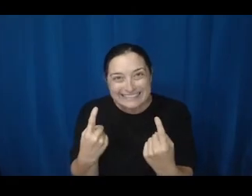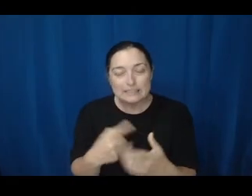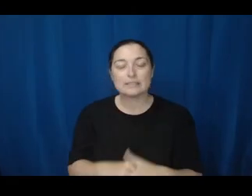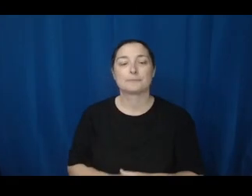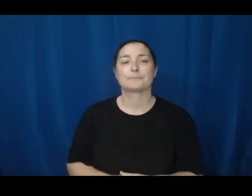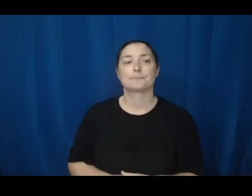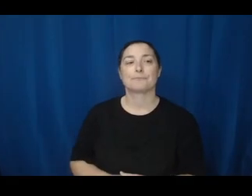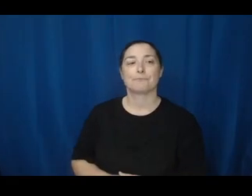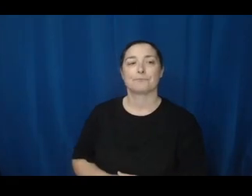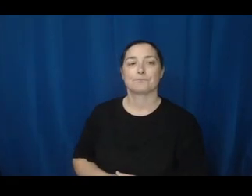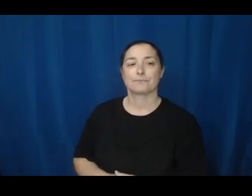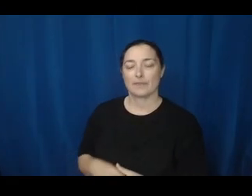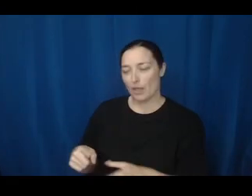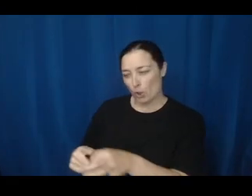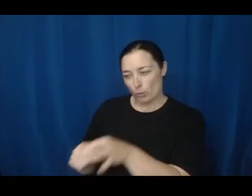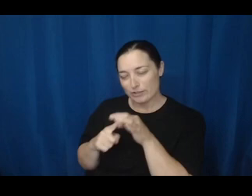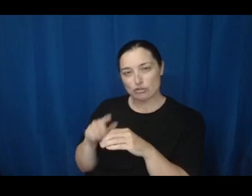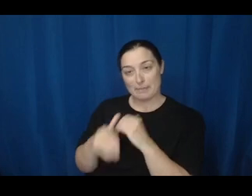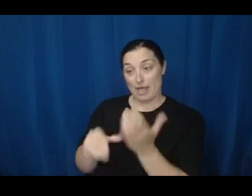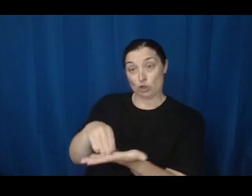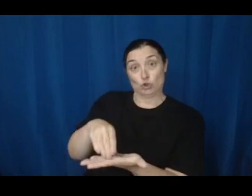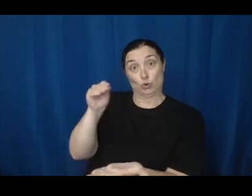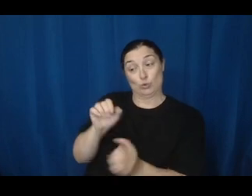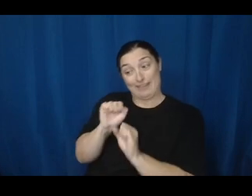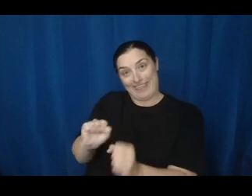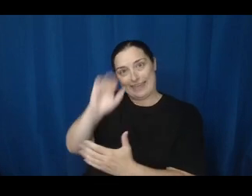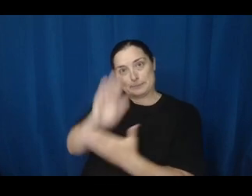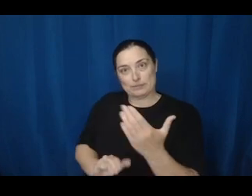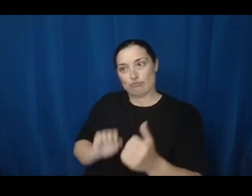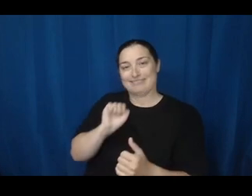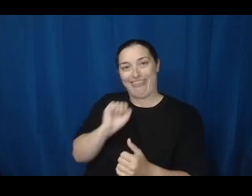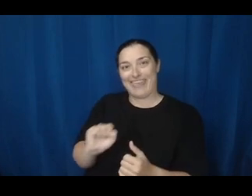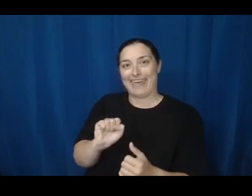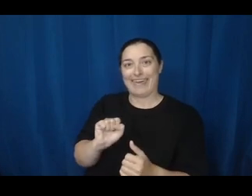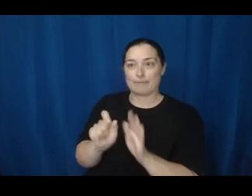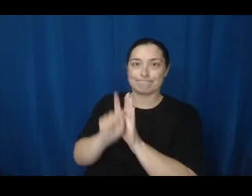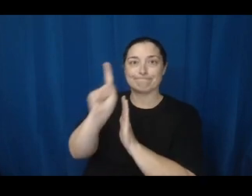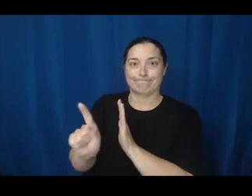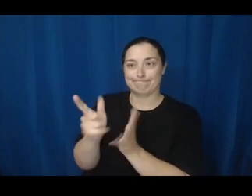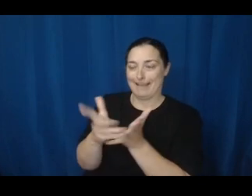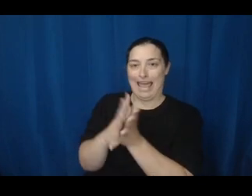amplify students' experience and voice for change in our education system? Do you want to comment on that?